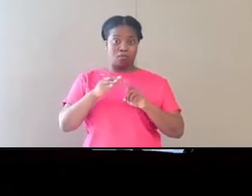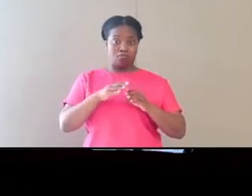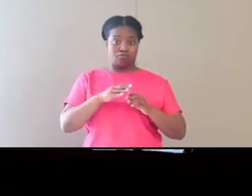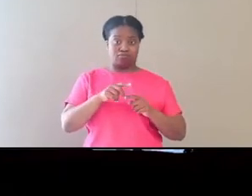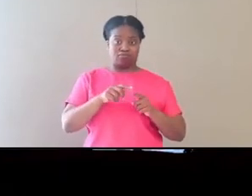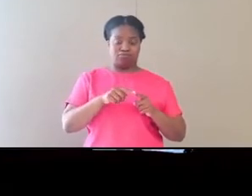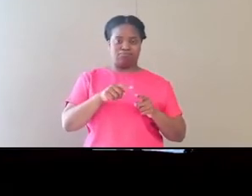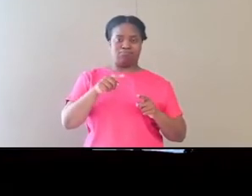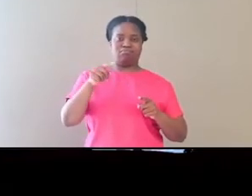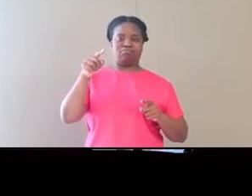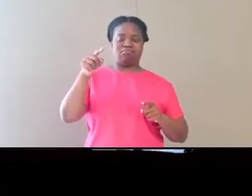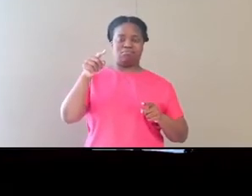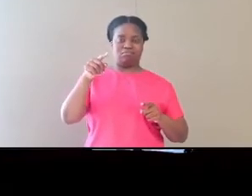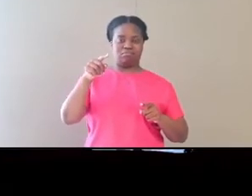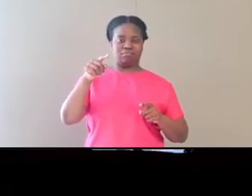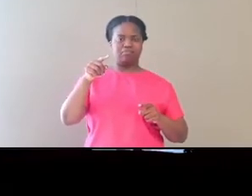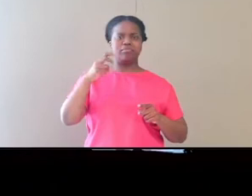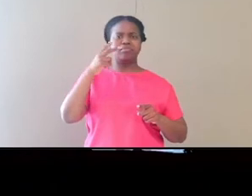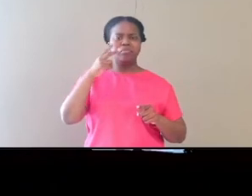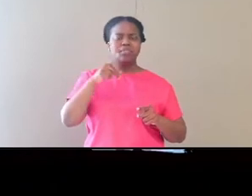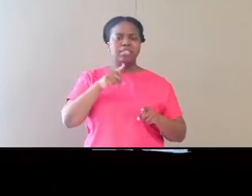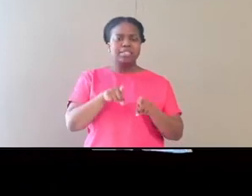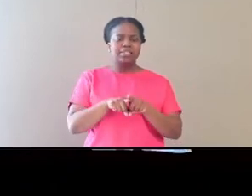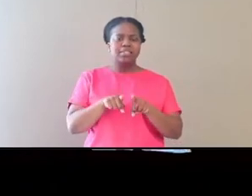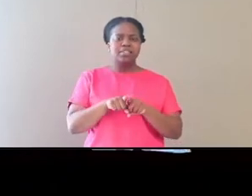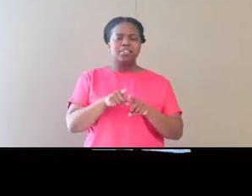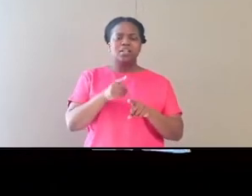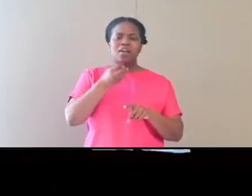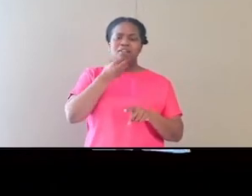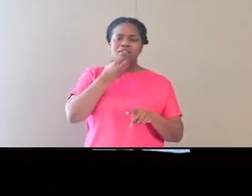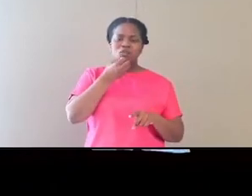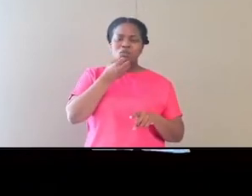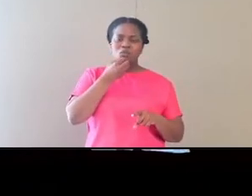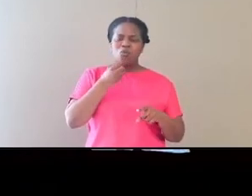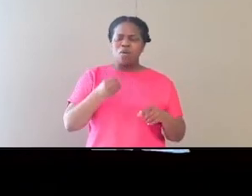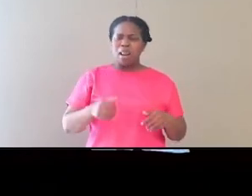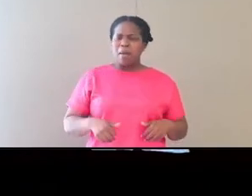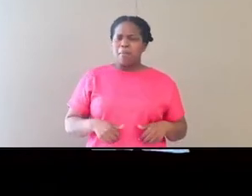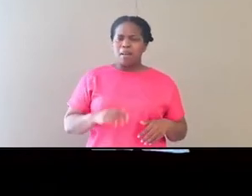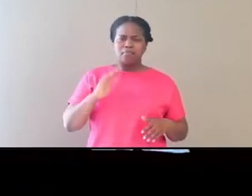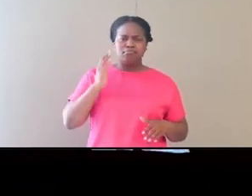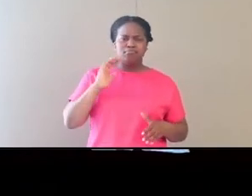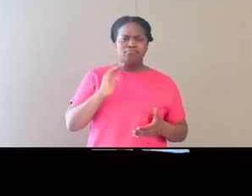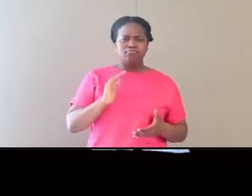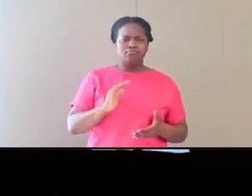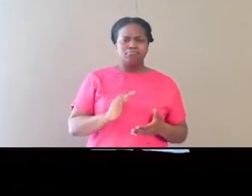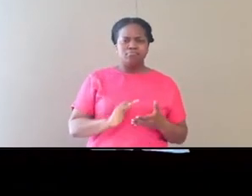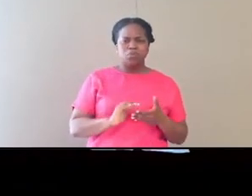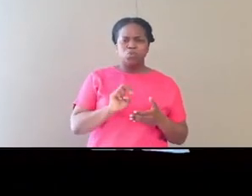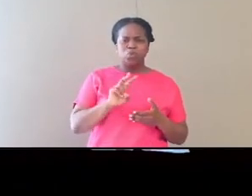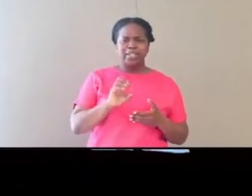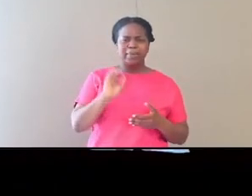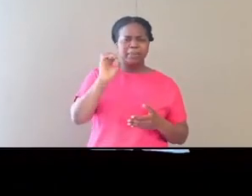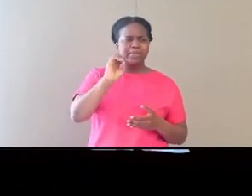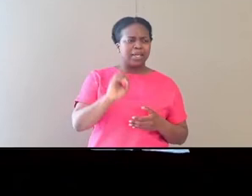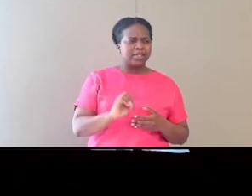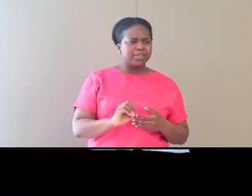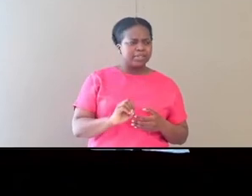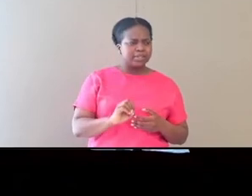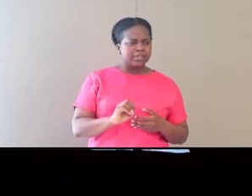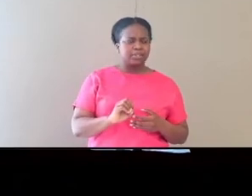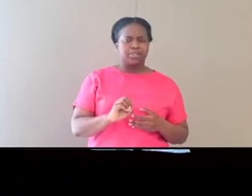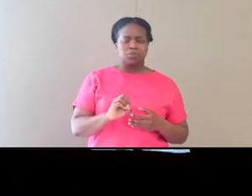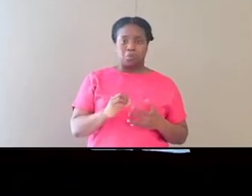That is the same time that you see the child food poverty line dropping by 20 percentage points, which is